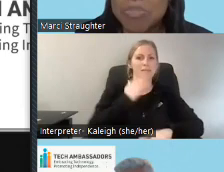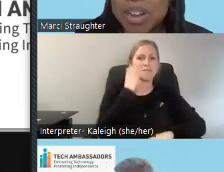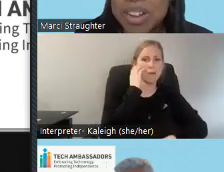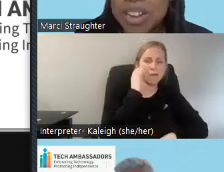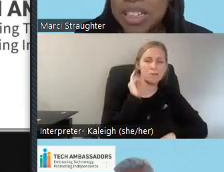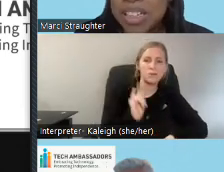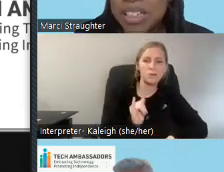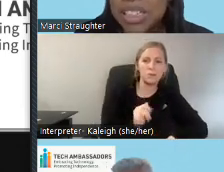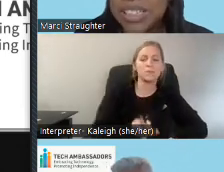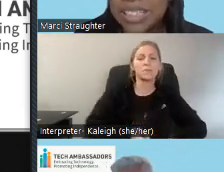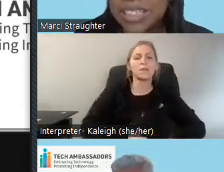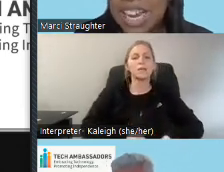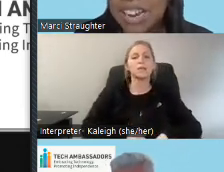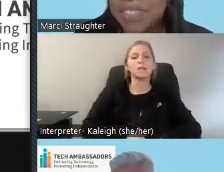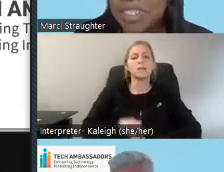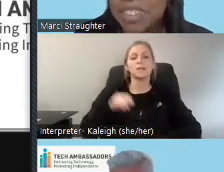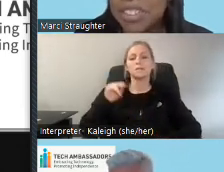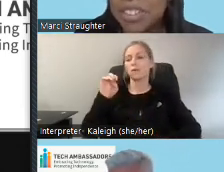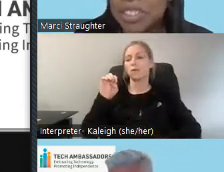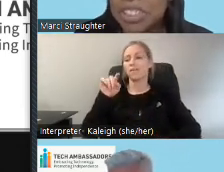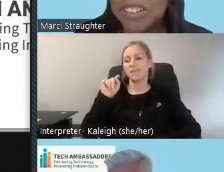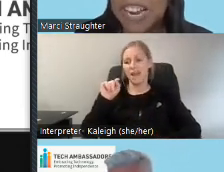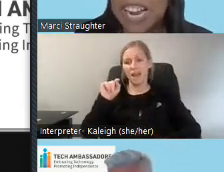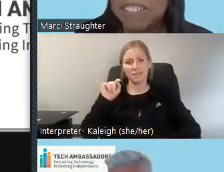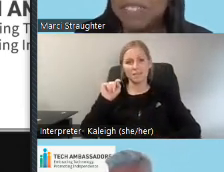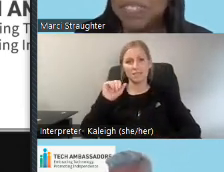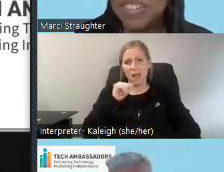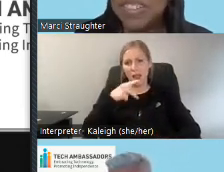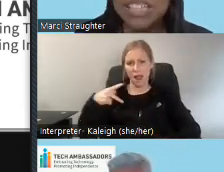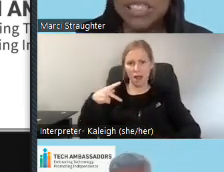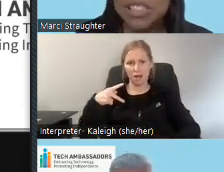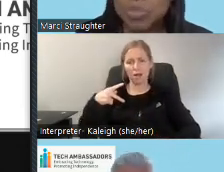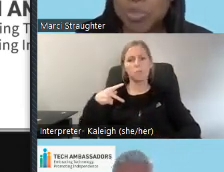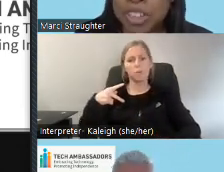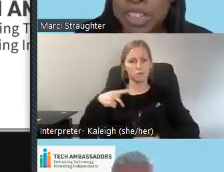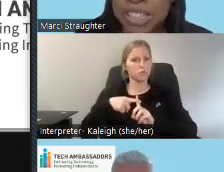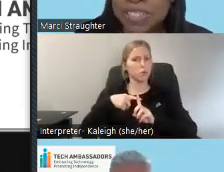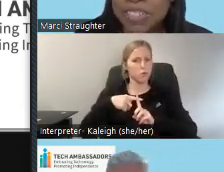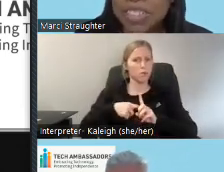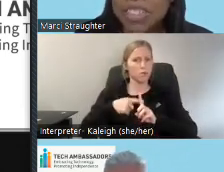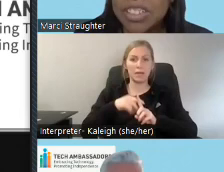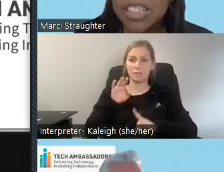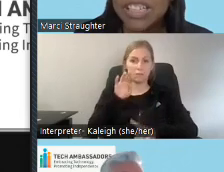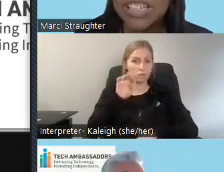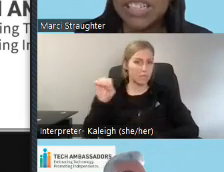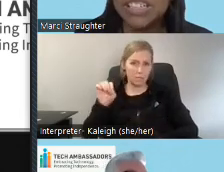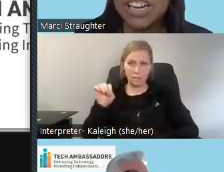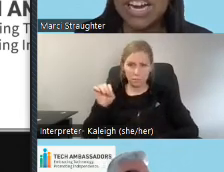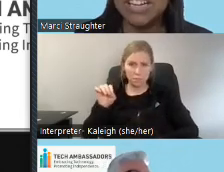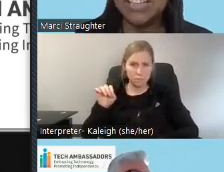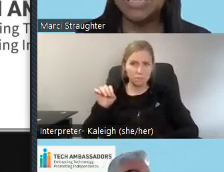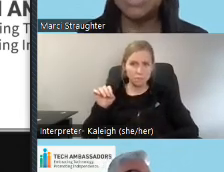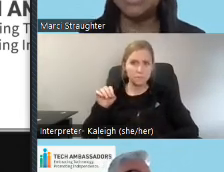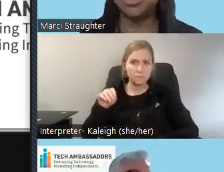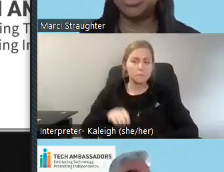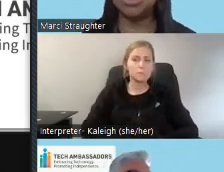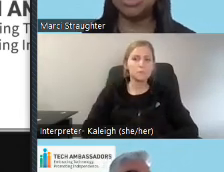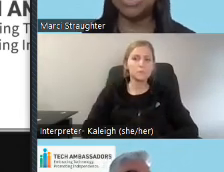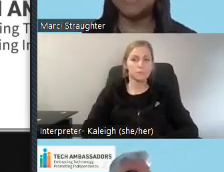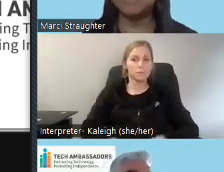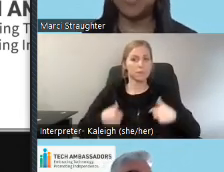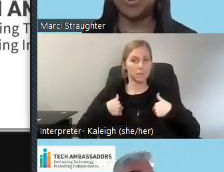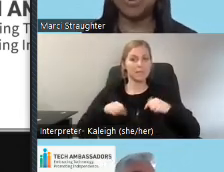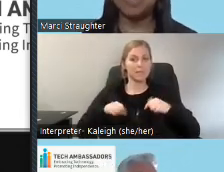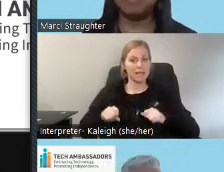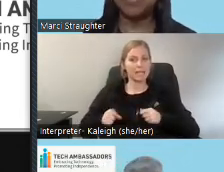app, the Nest app, the thermostat app, and it's free. And I can control